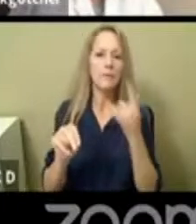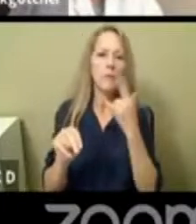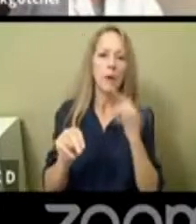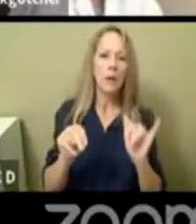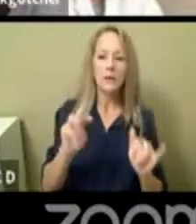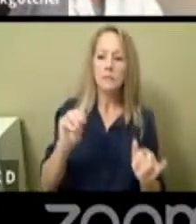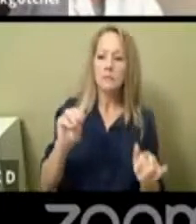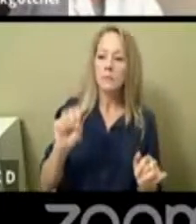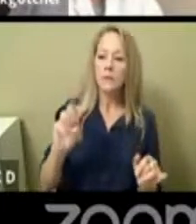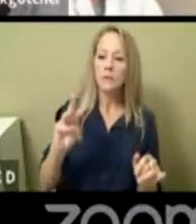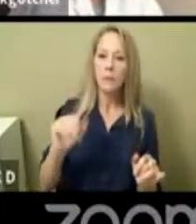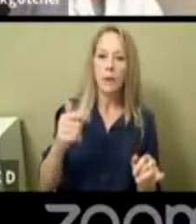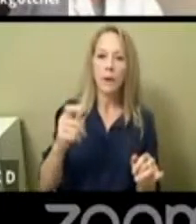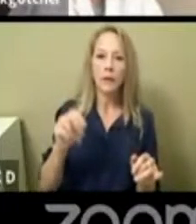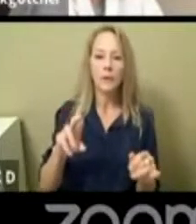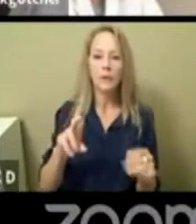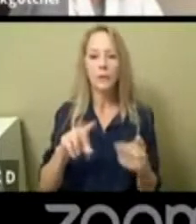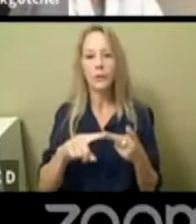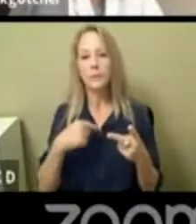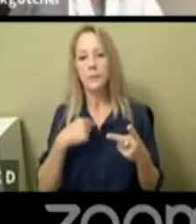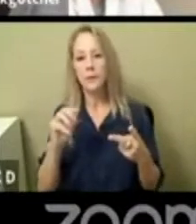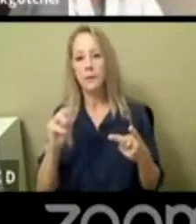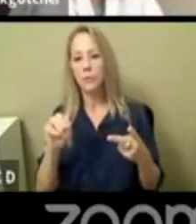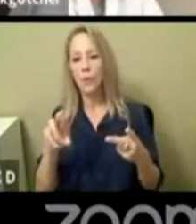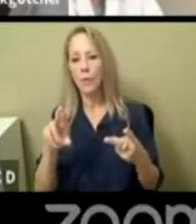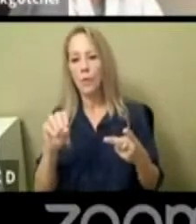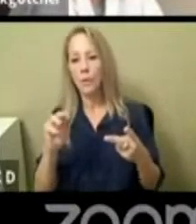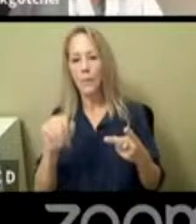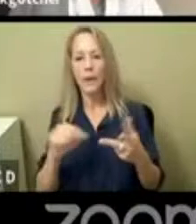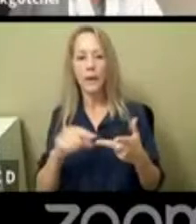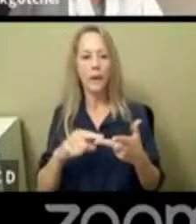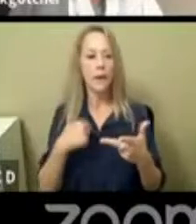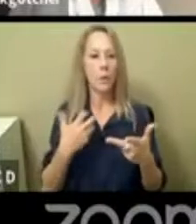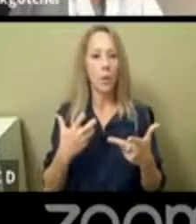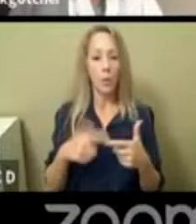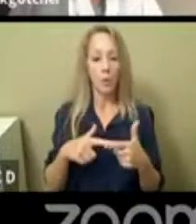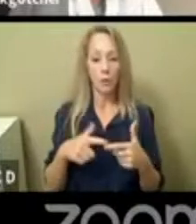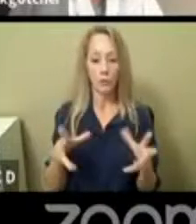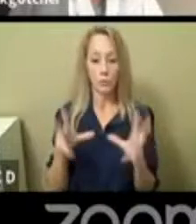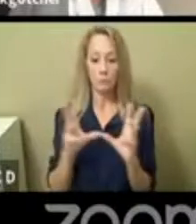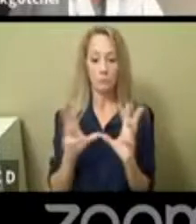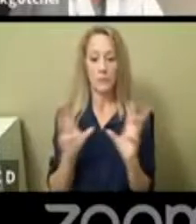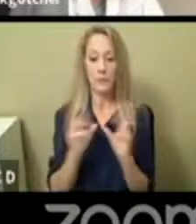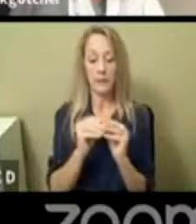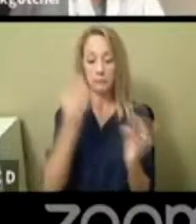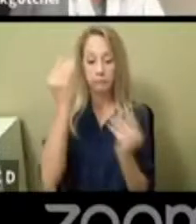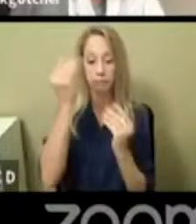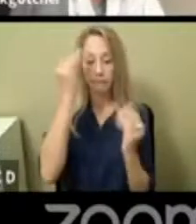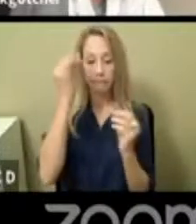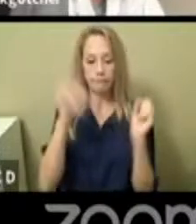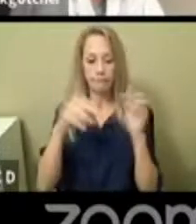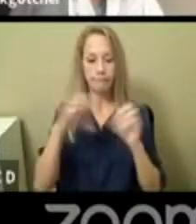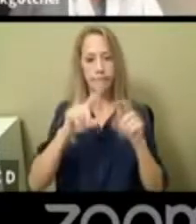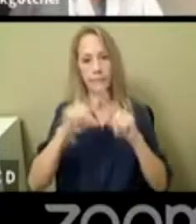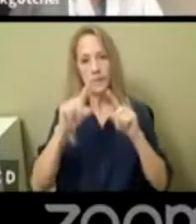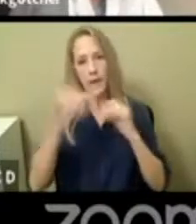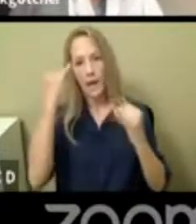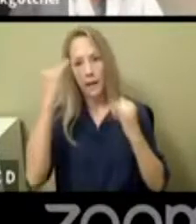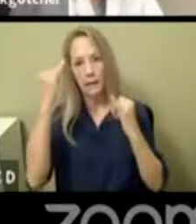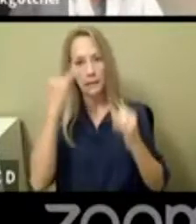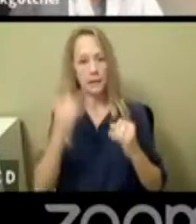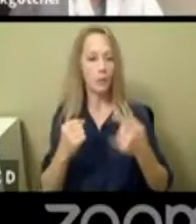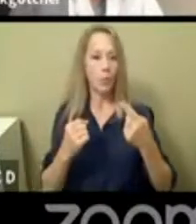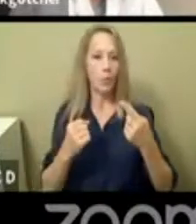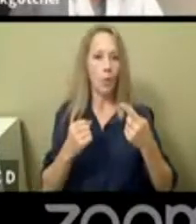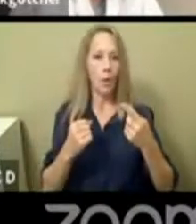Wagner and Ms. Roma and I want to meet and talk, brainstorm an idea of, what's one of the 5 core actions we want